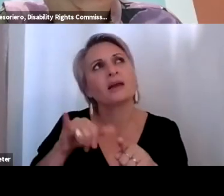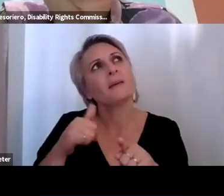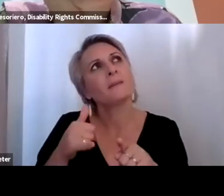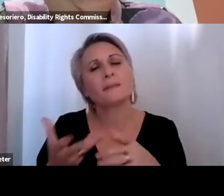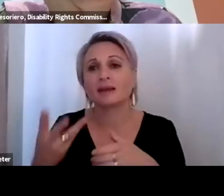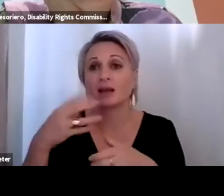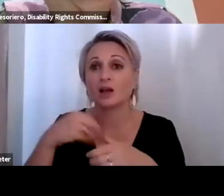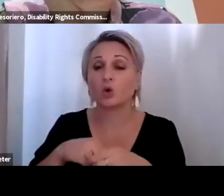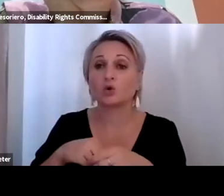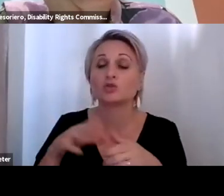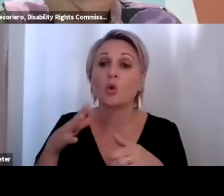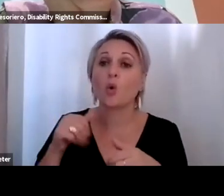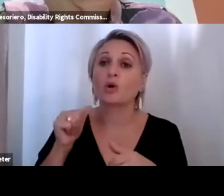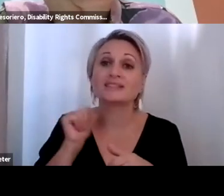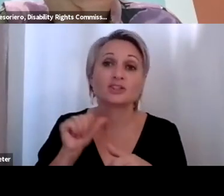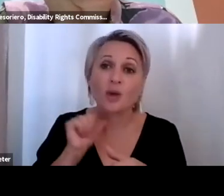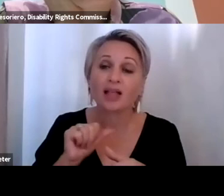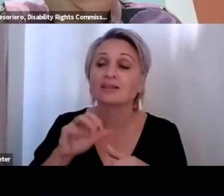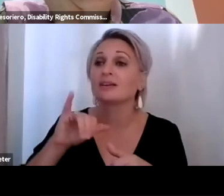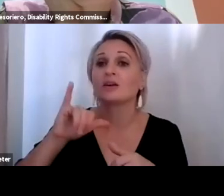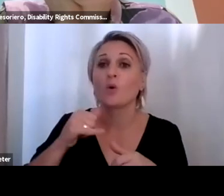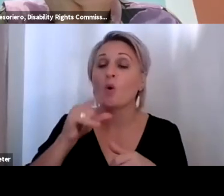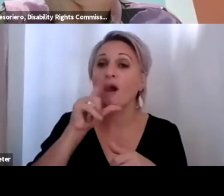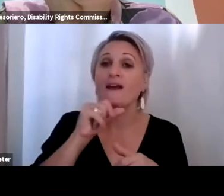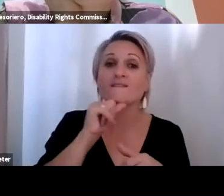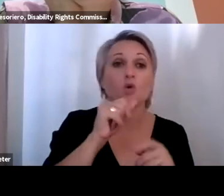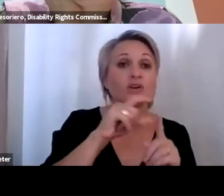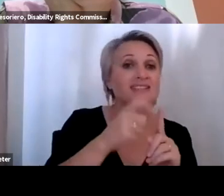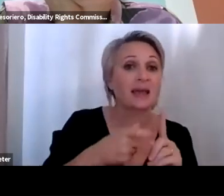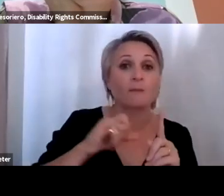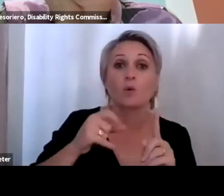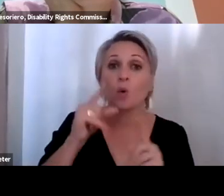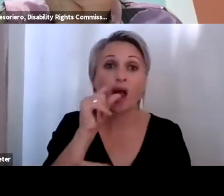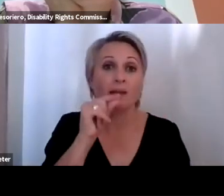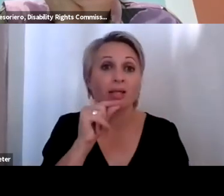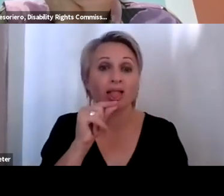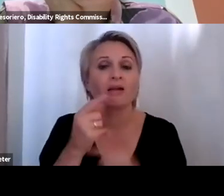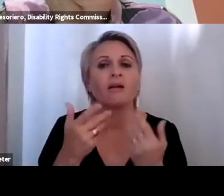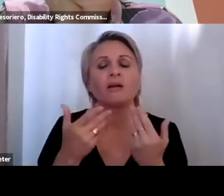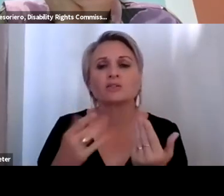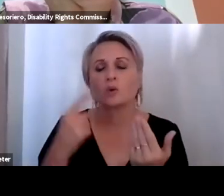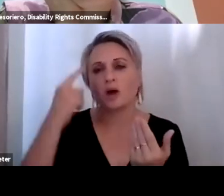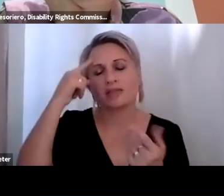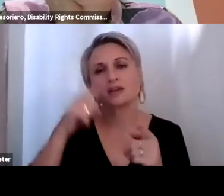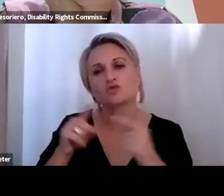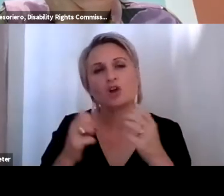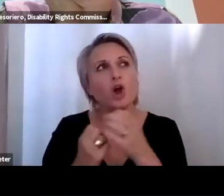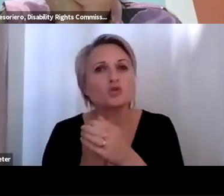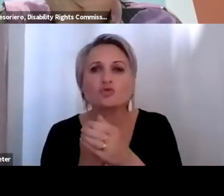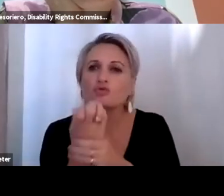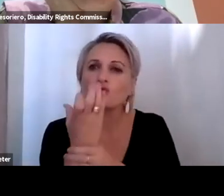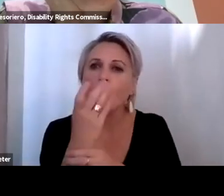your sexuality, or if you're disabled or able. So I think, trying to grow